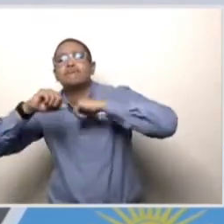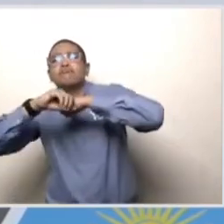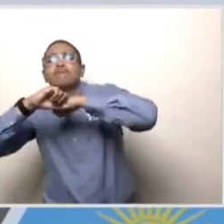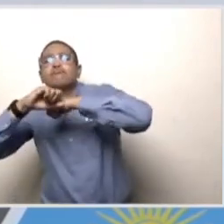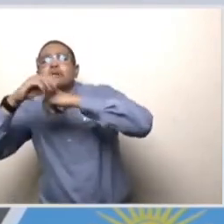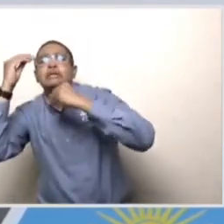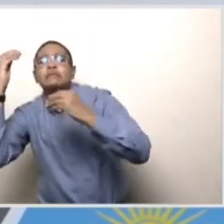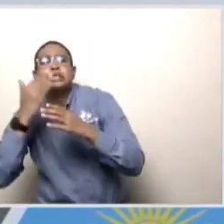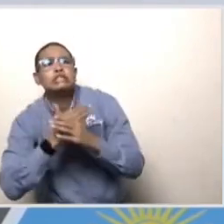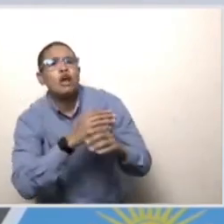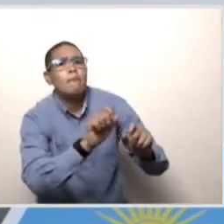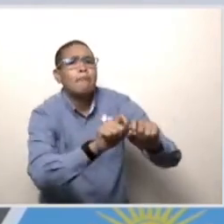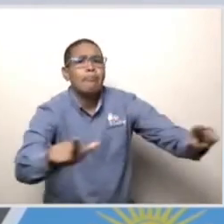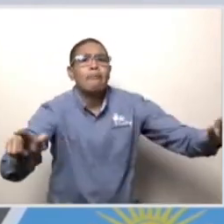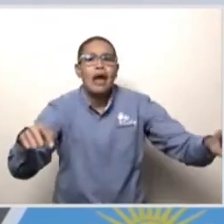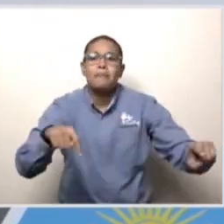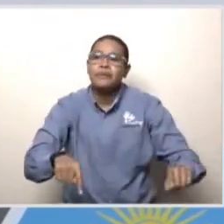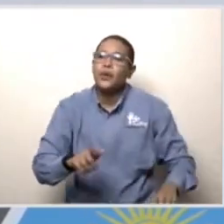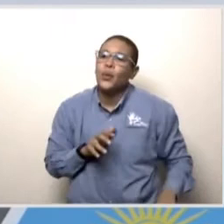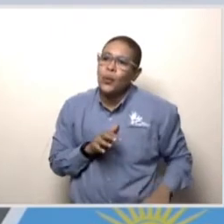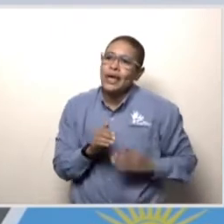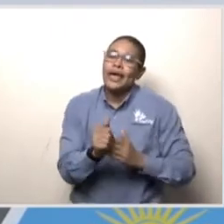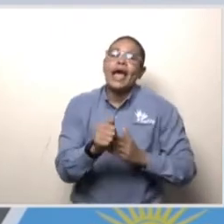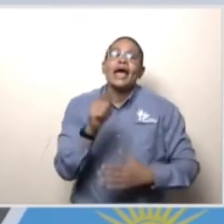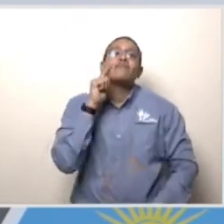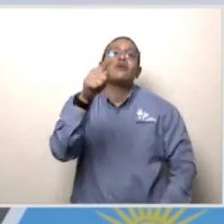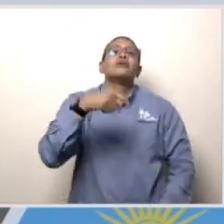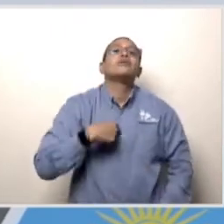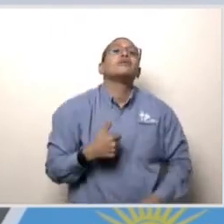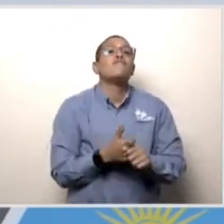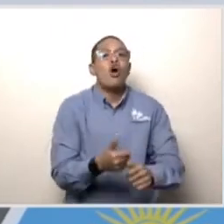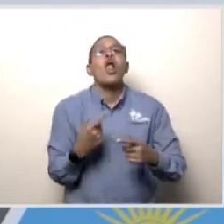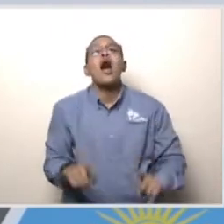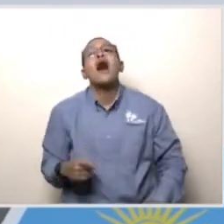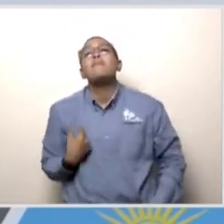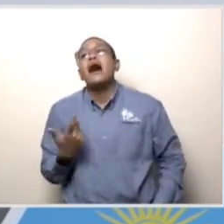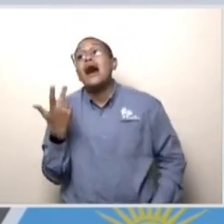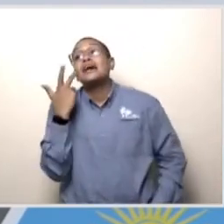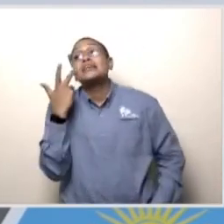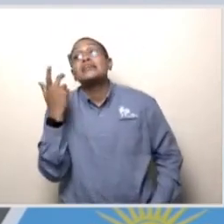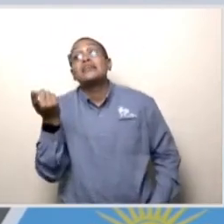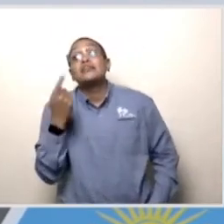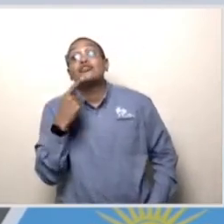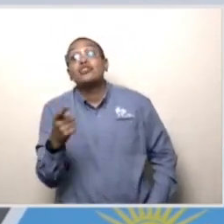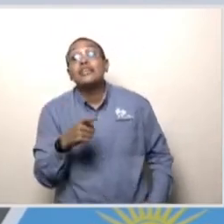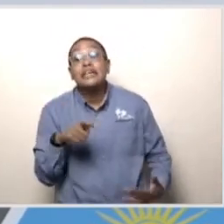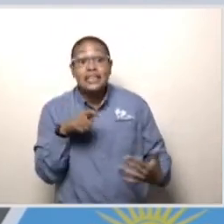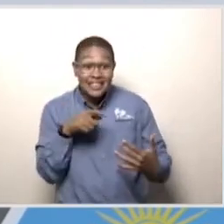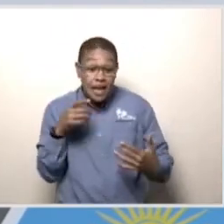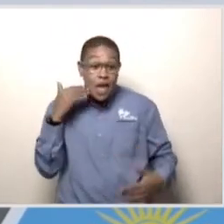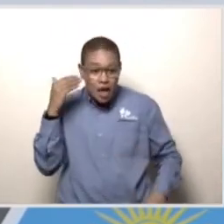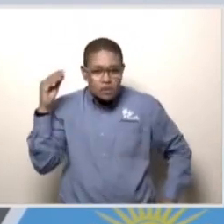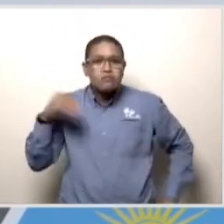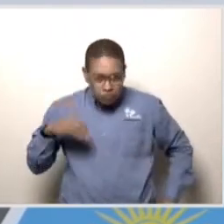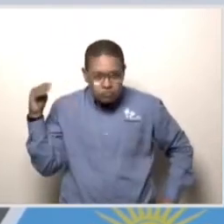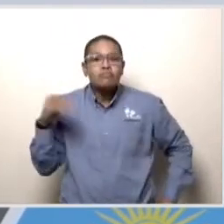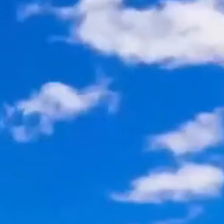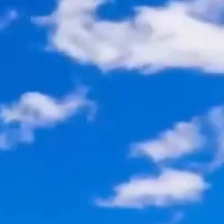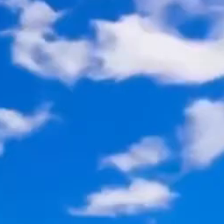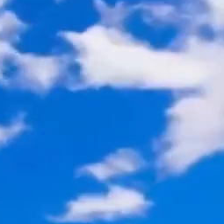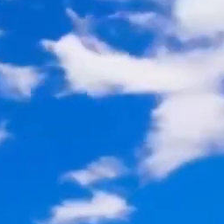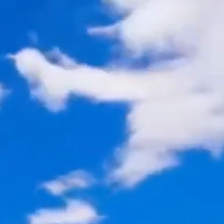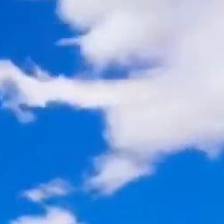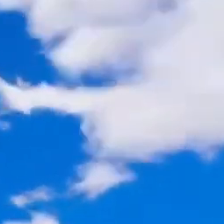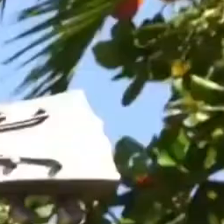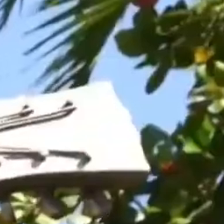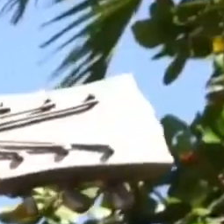So these are great guidelines for us to follow, and I see violent agreement in the audience.